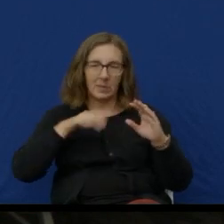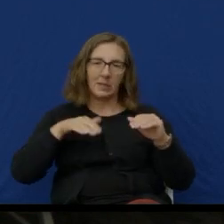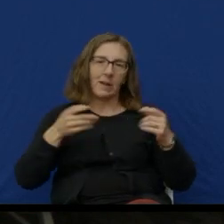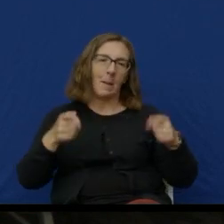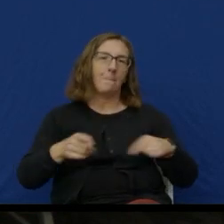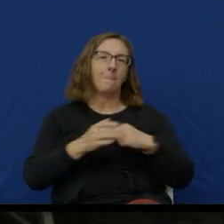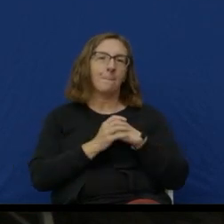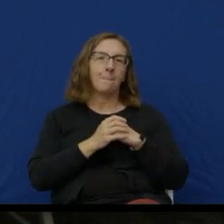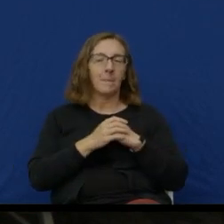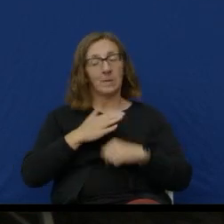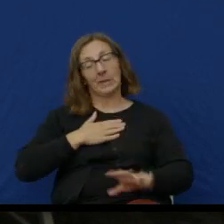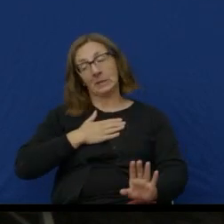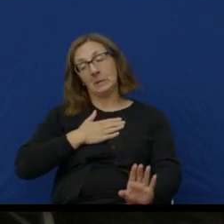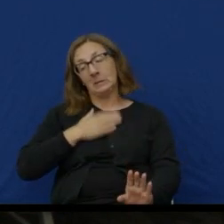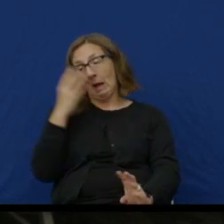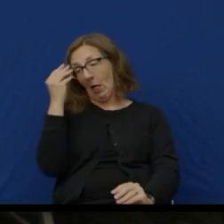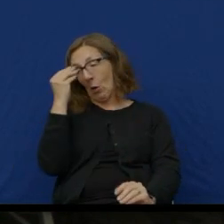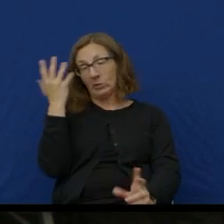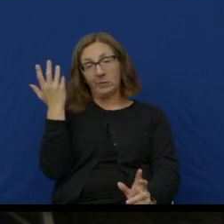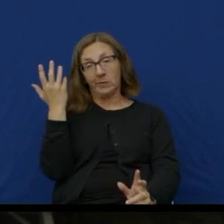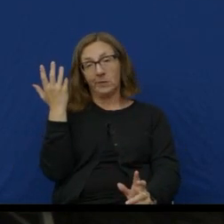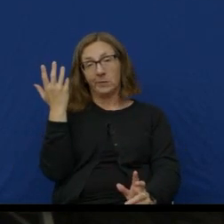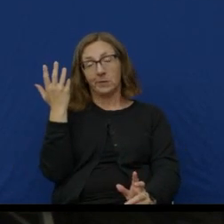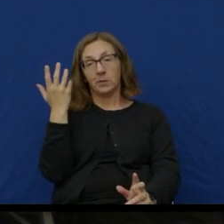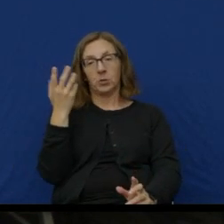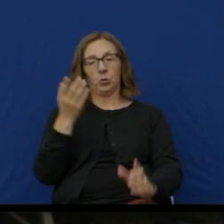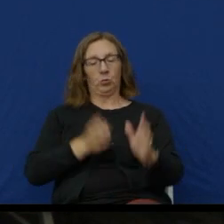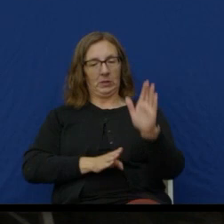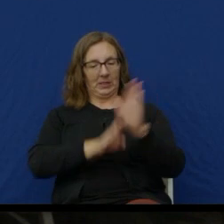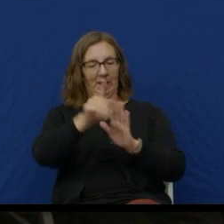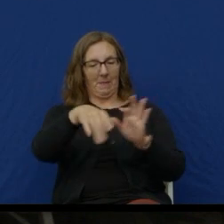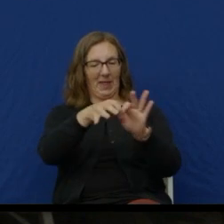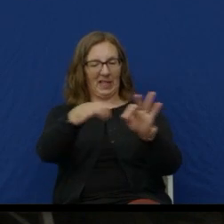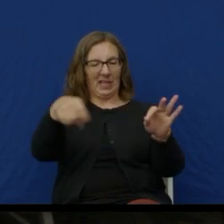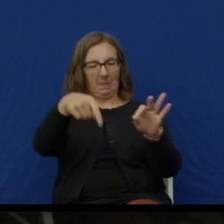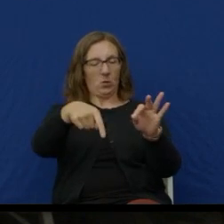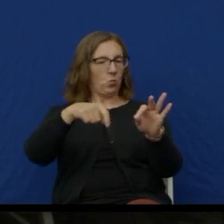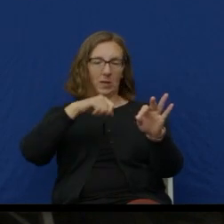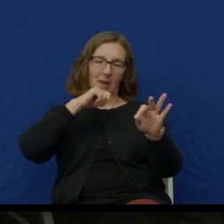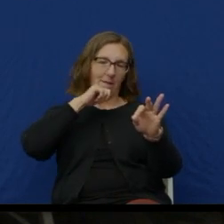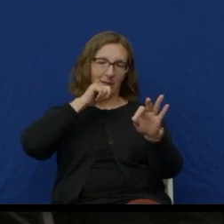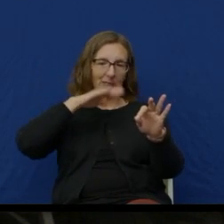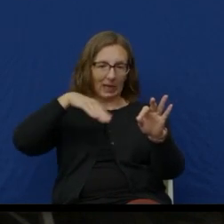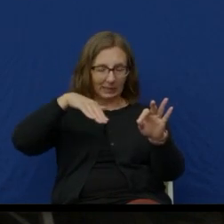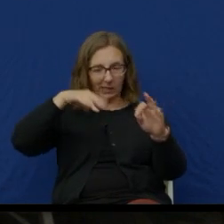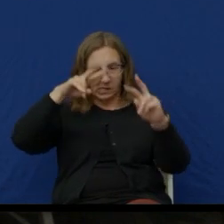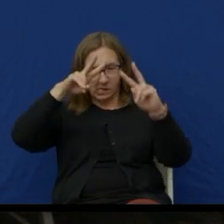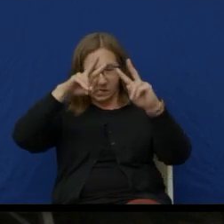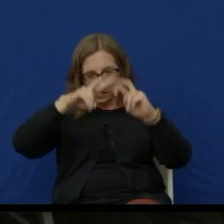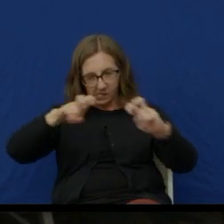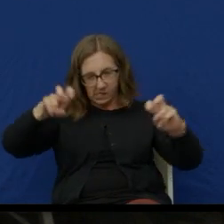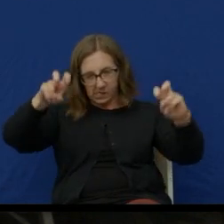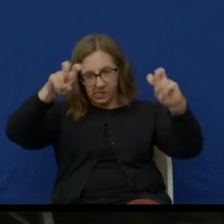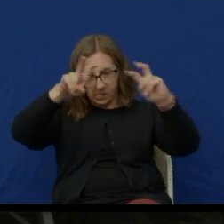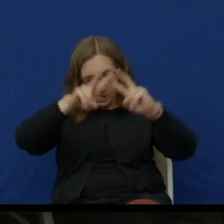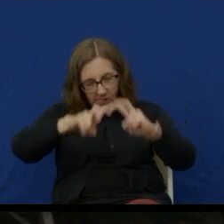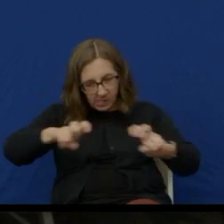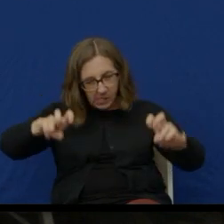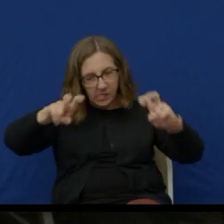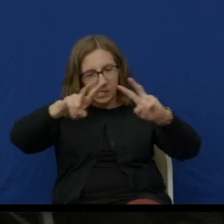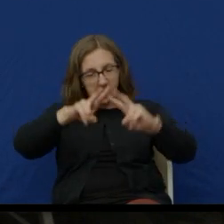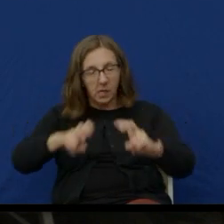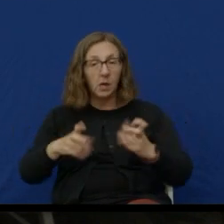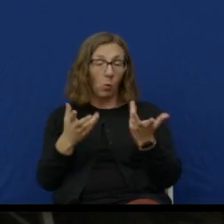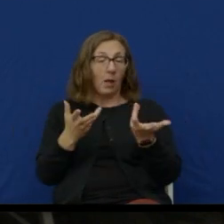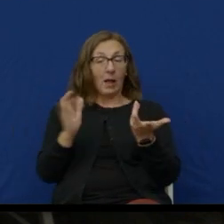looked at that development statement there. And there, you know, it's kind of like the